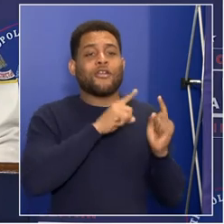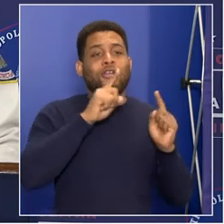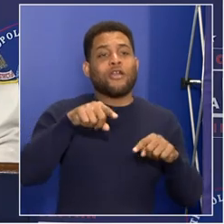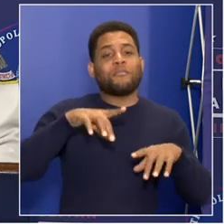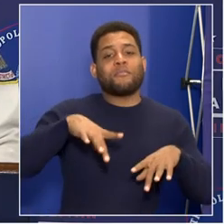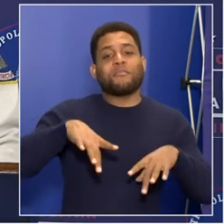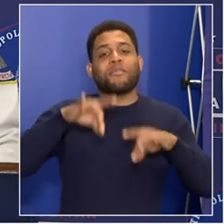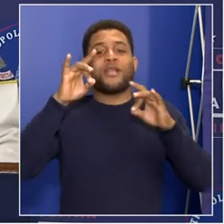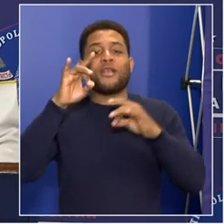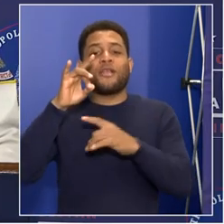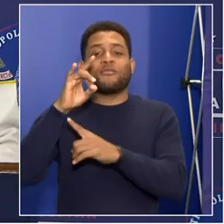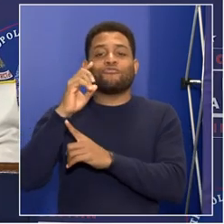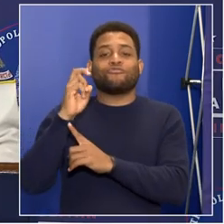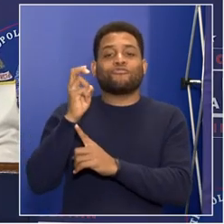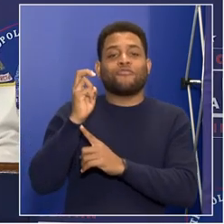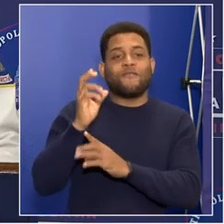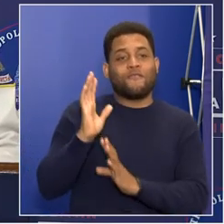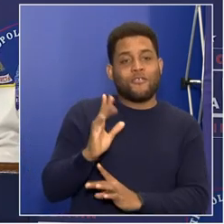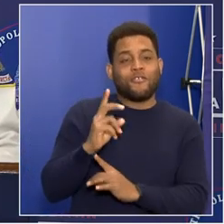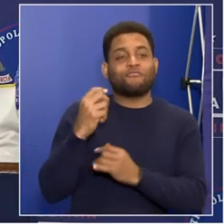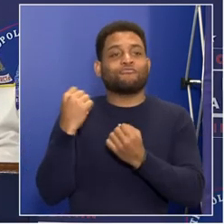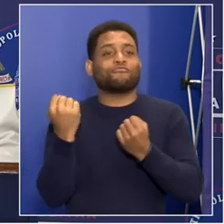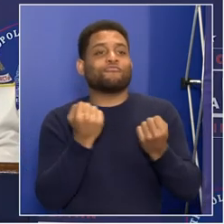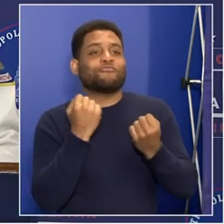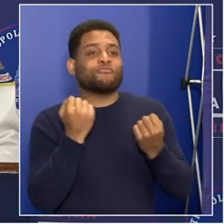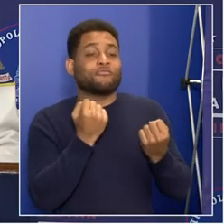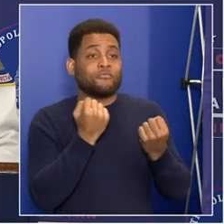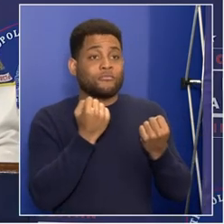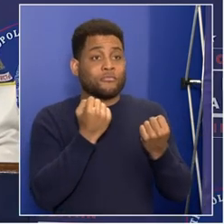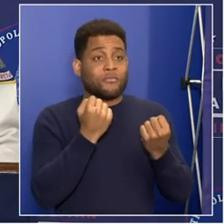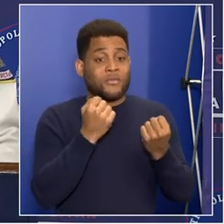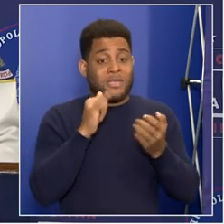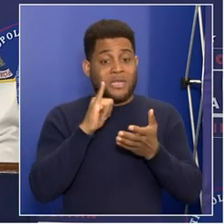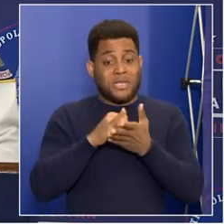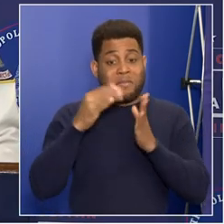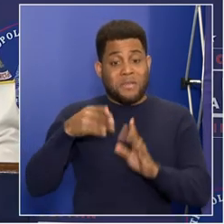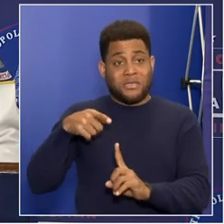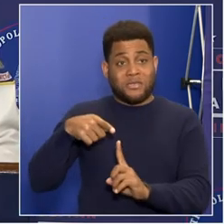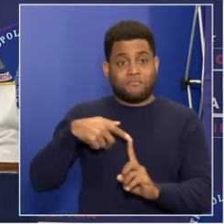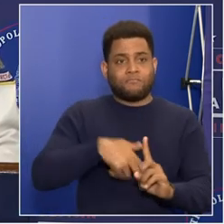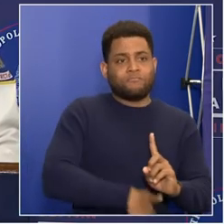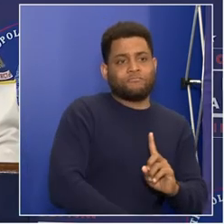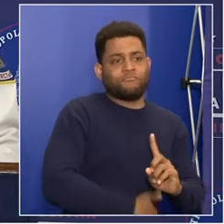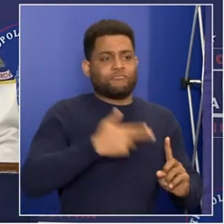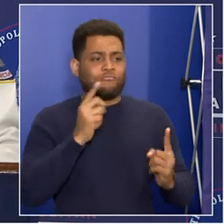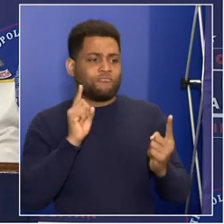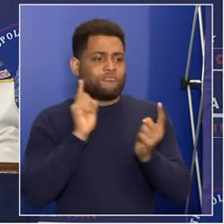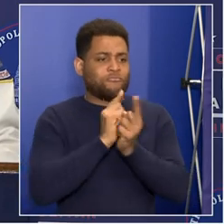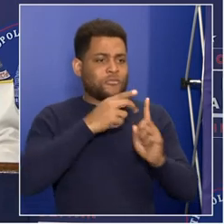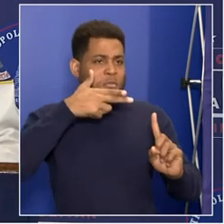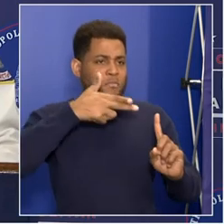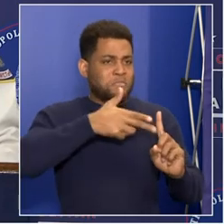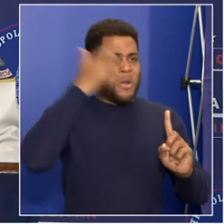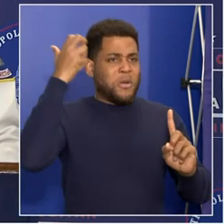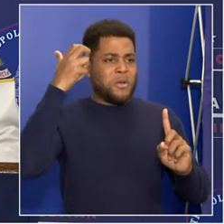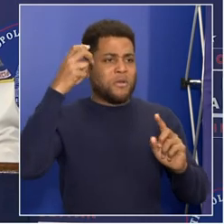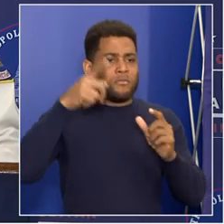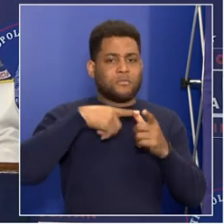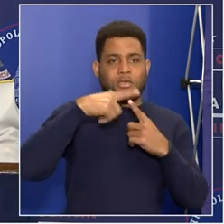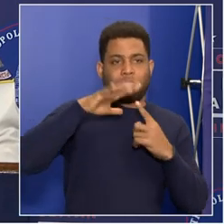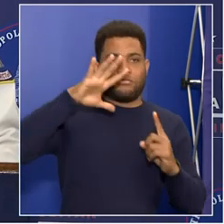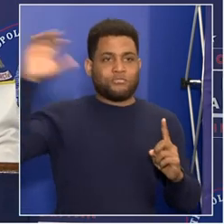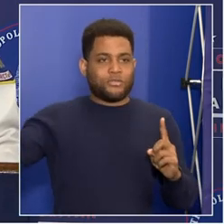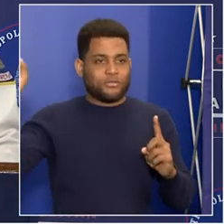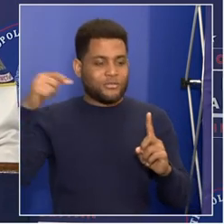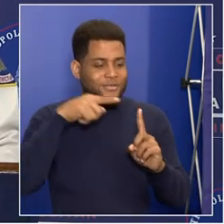vehicle. During that interaction, one of the suspects shot Nasrat. They then fled from the scene, running through an alley, where they were captured